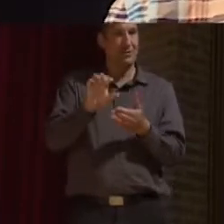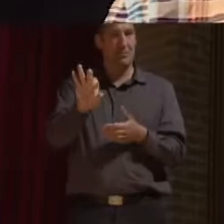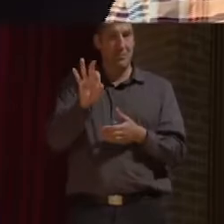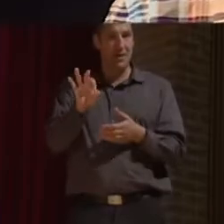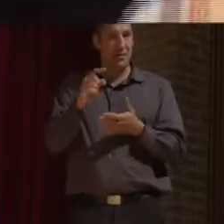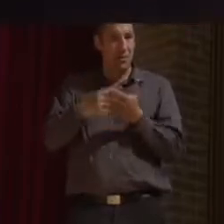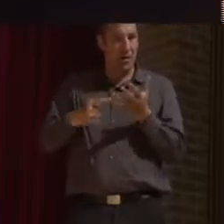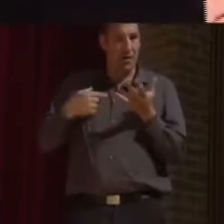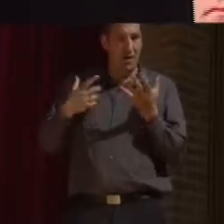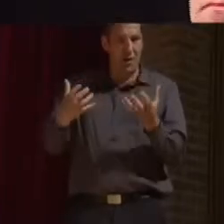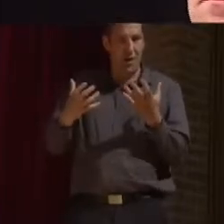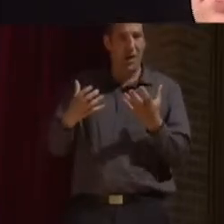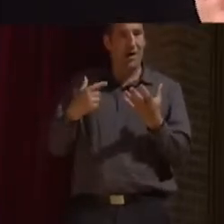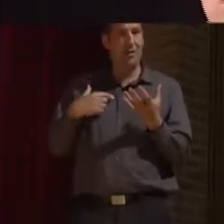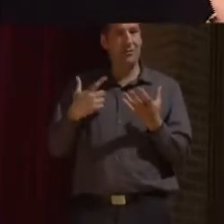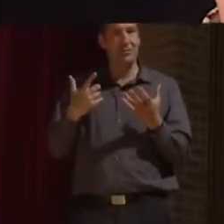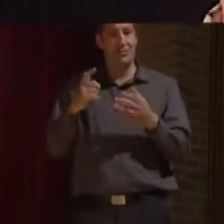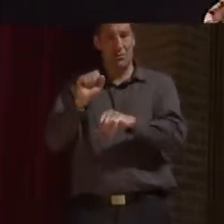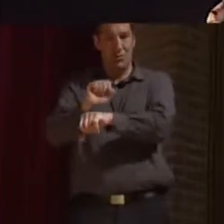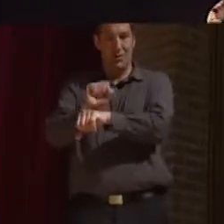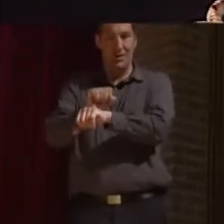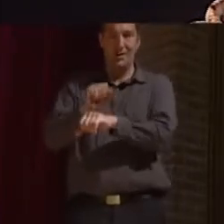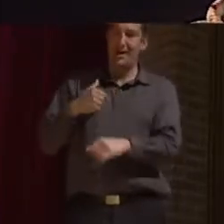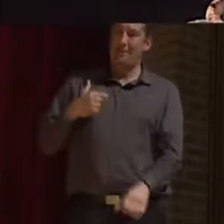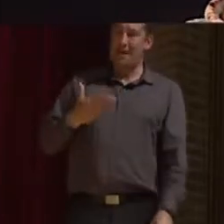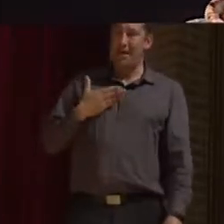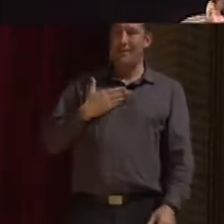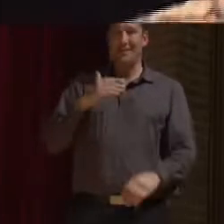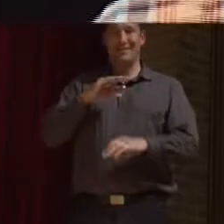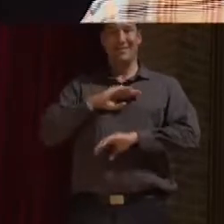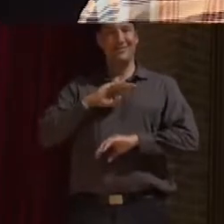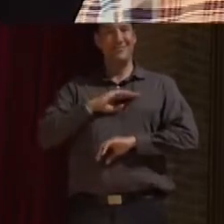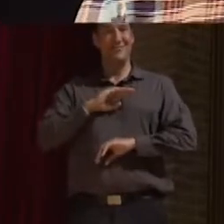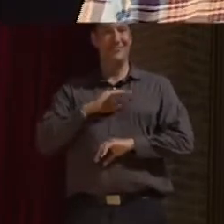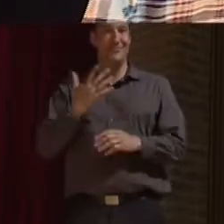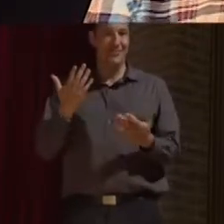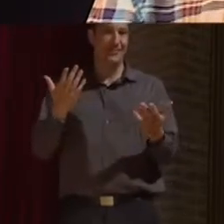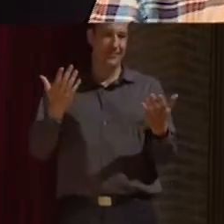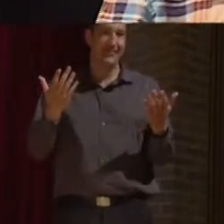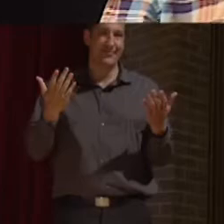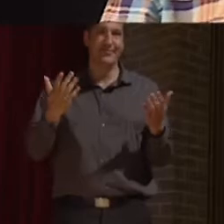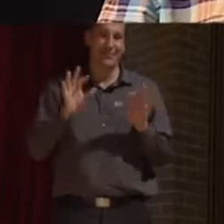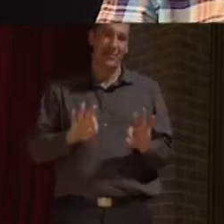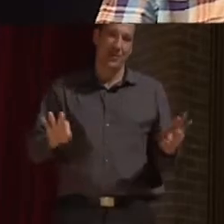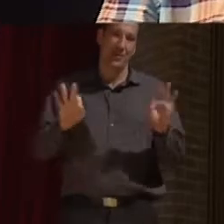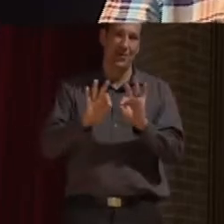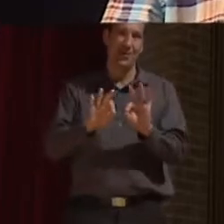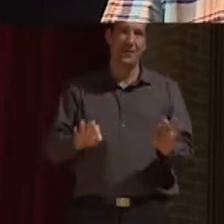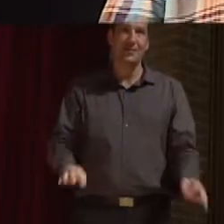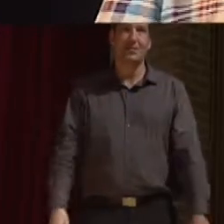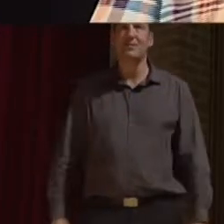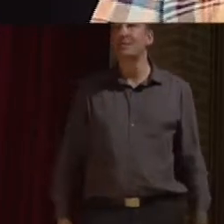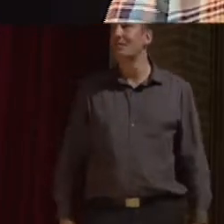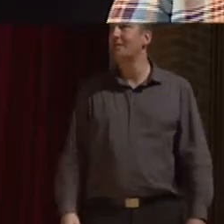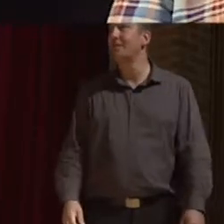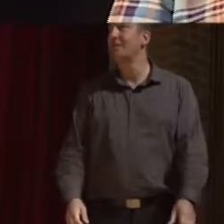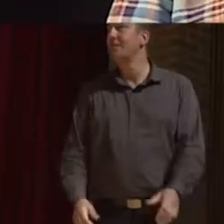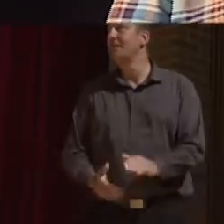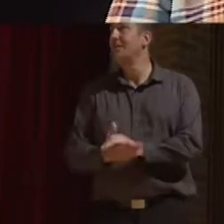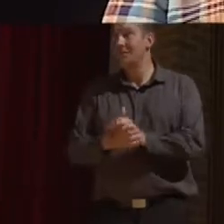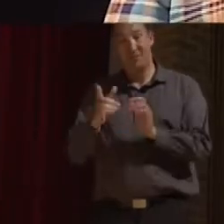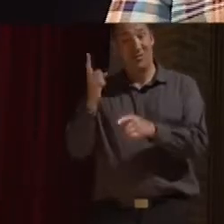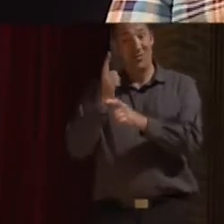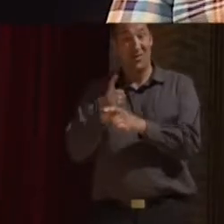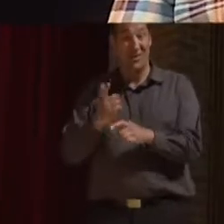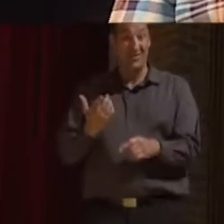like what they do every day and they're happy and contributing. Sure. It sure does. And that